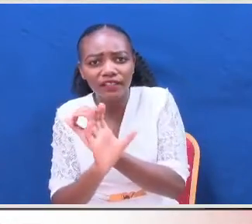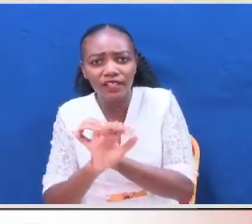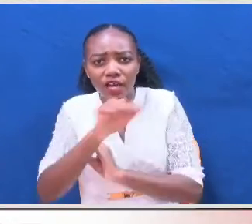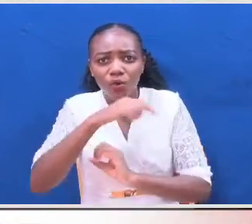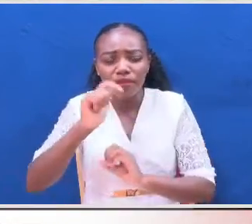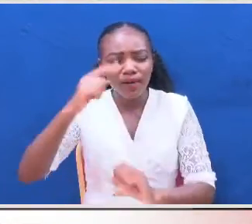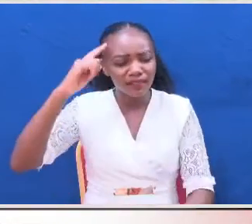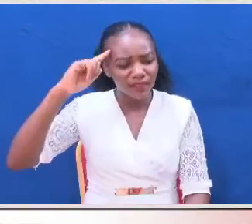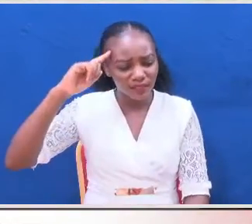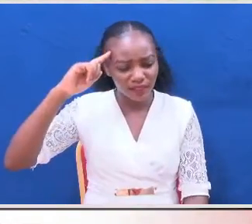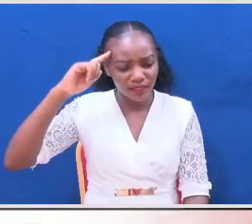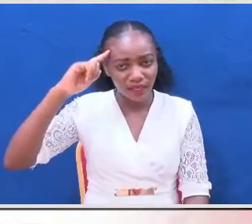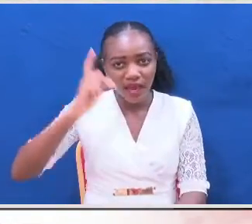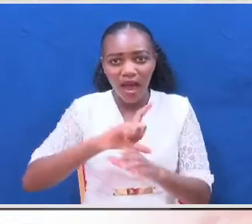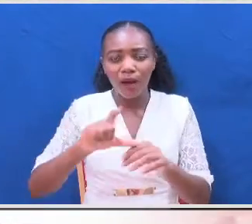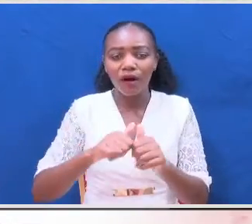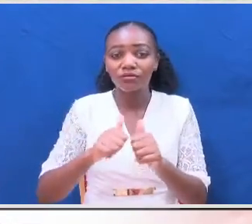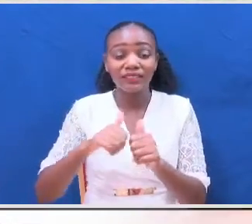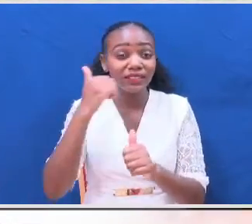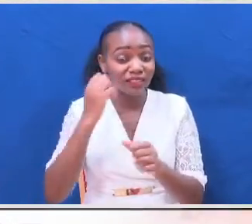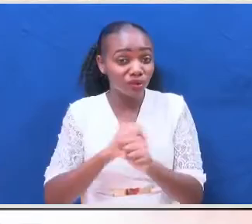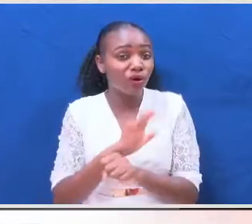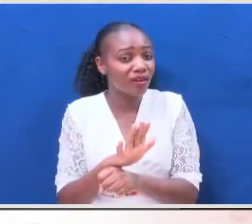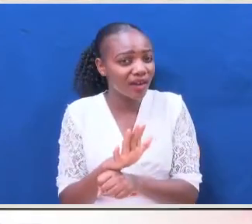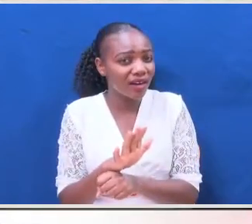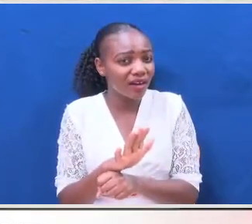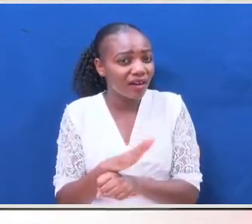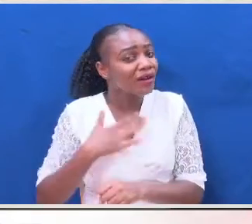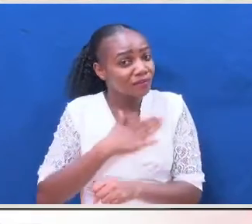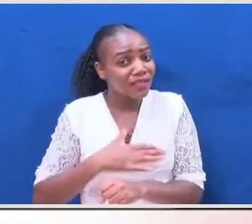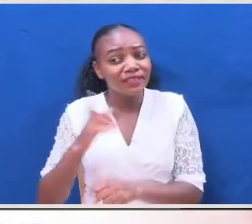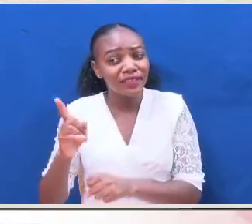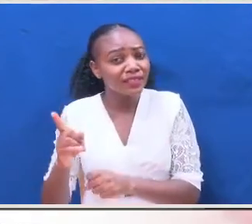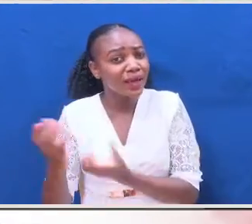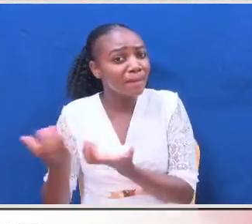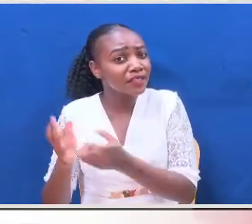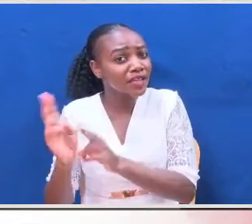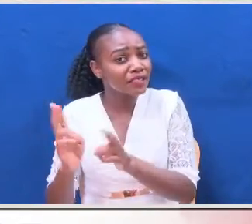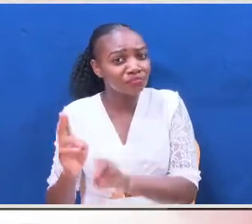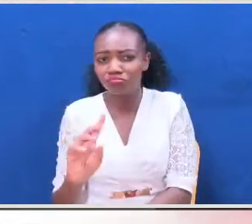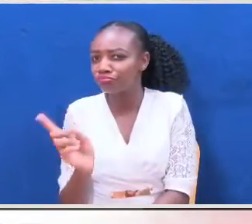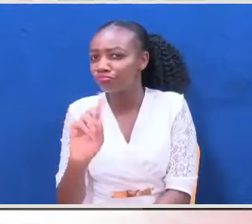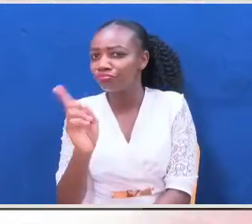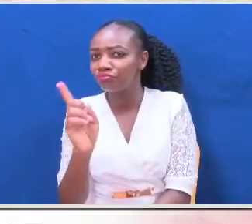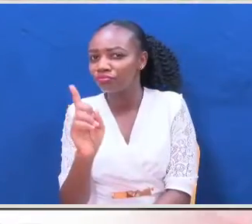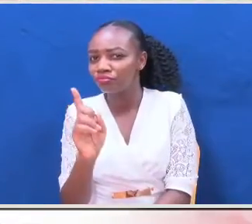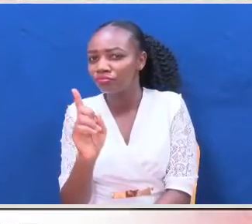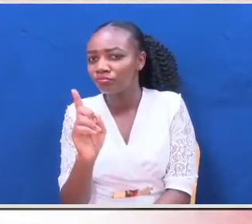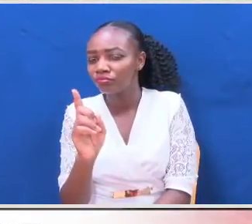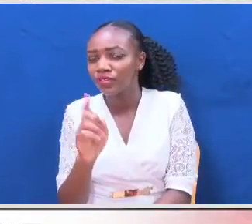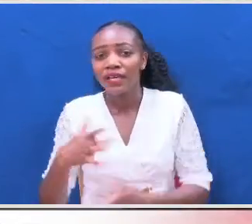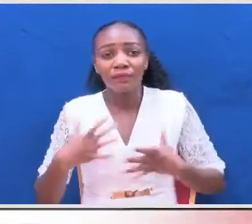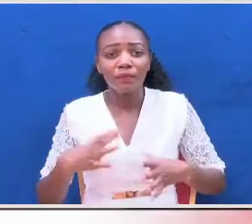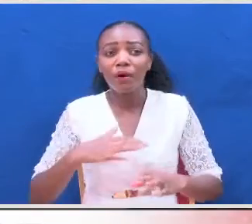to rethink our approach to COVID-19. This is no longer a business as issue. We cannot no longer take it casually. People